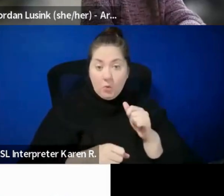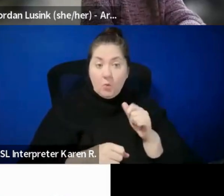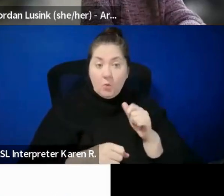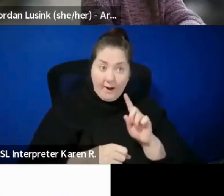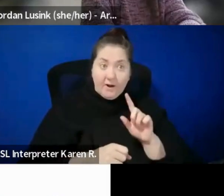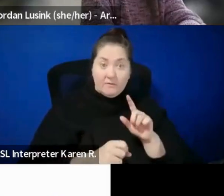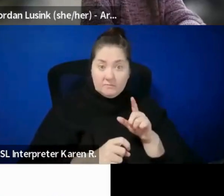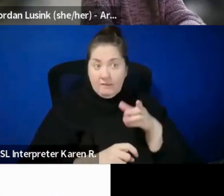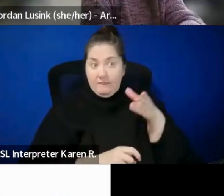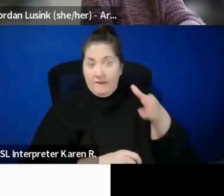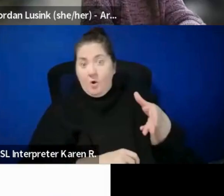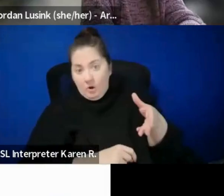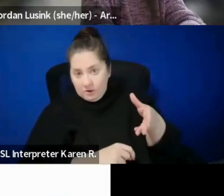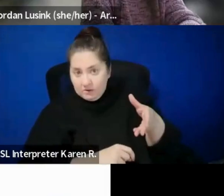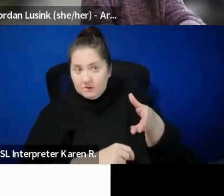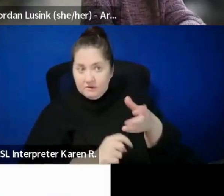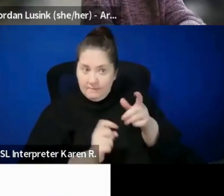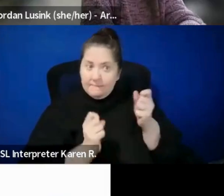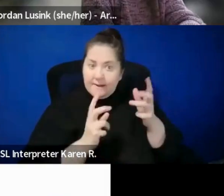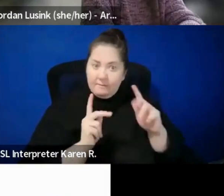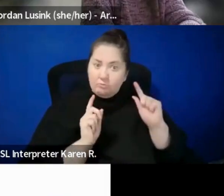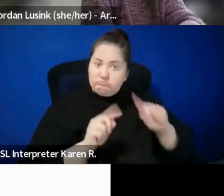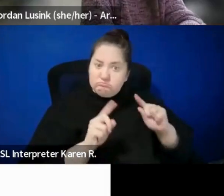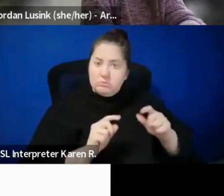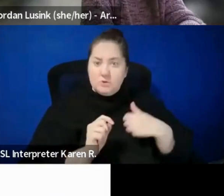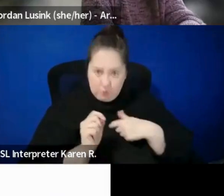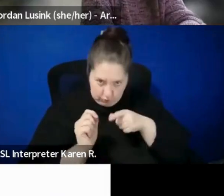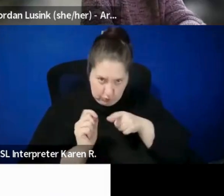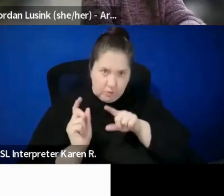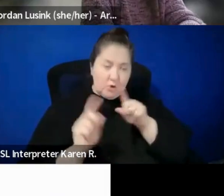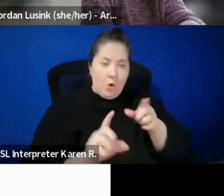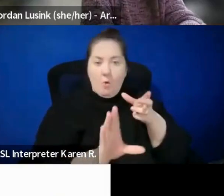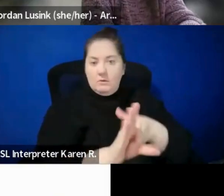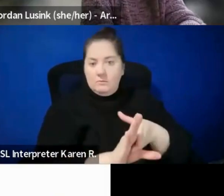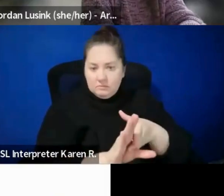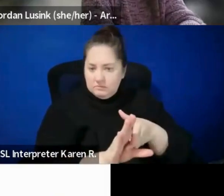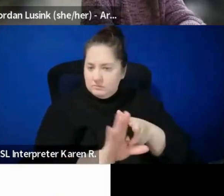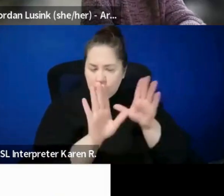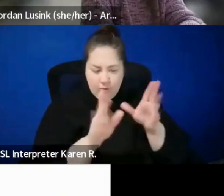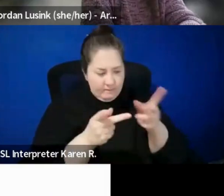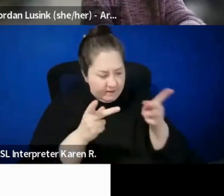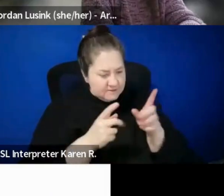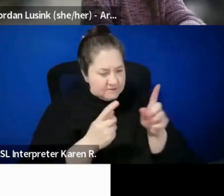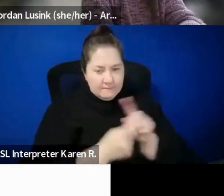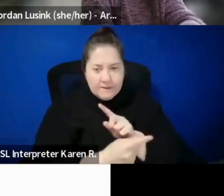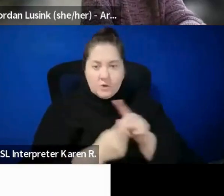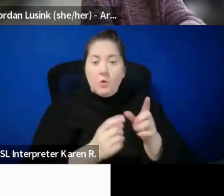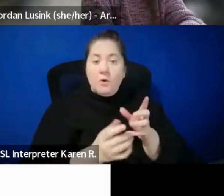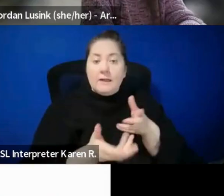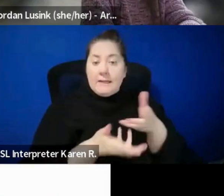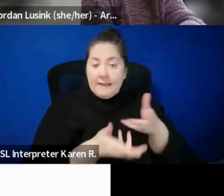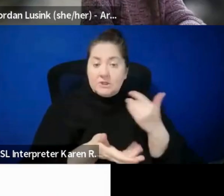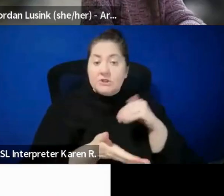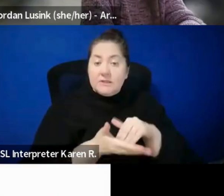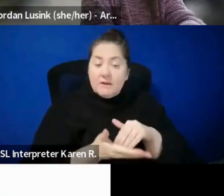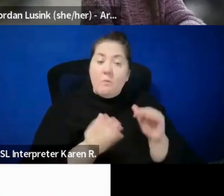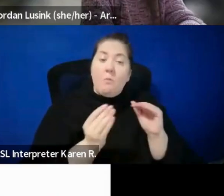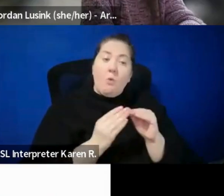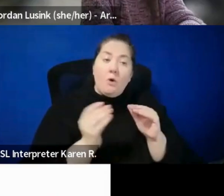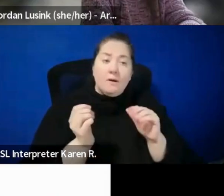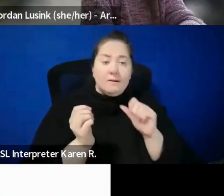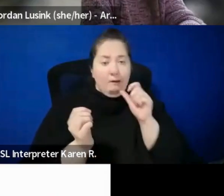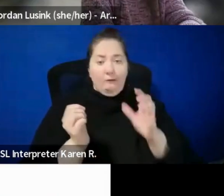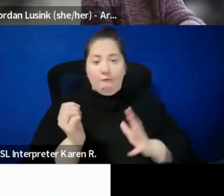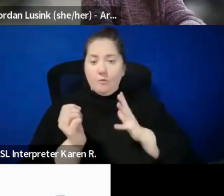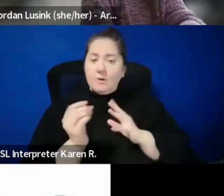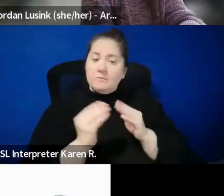are. Many corporate funders go to these things, and so that's a great place to meet them or to re-engage with them in a more informal way,